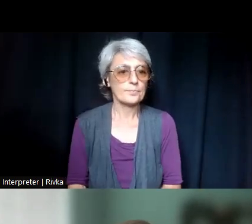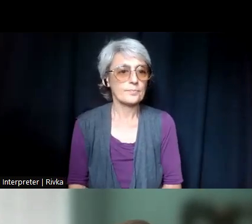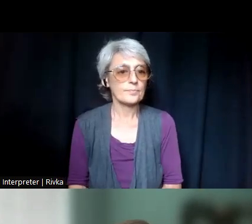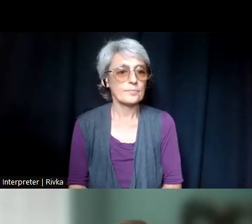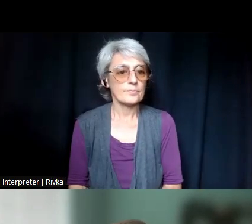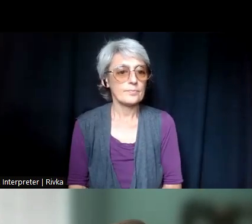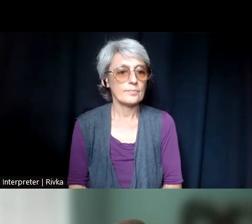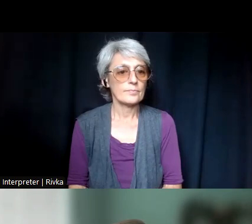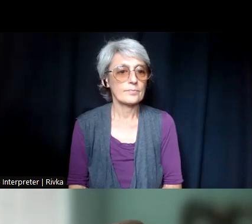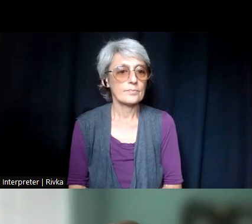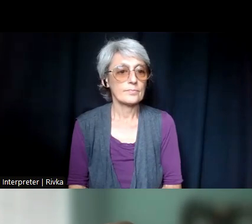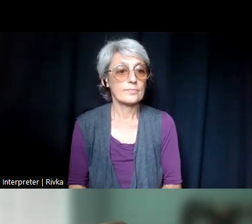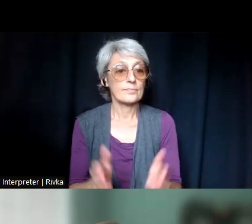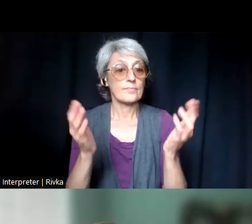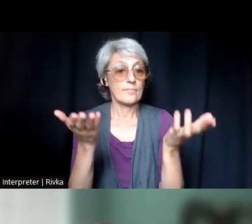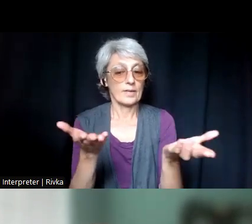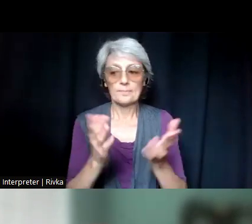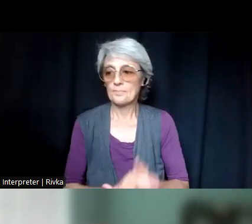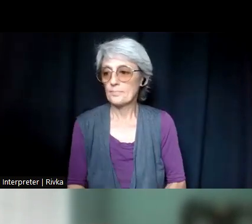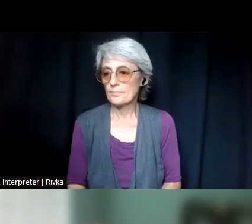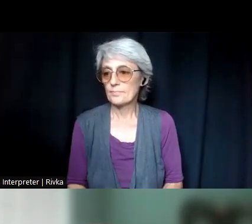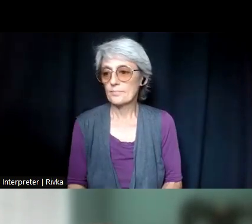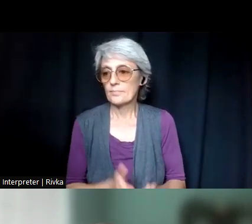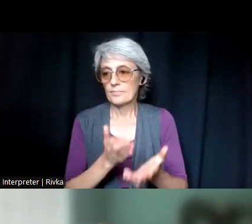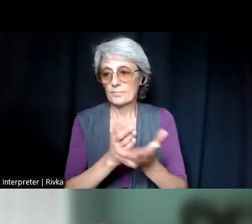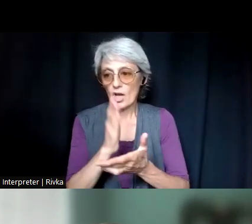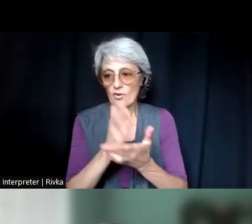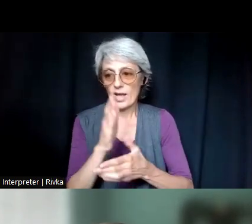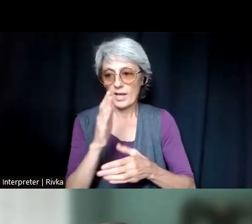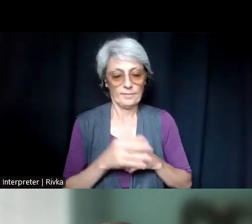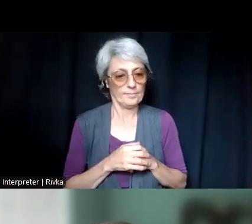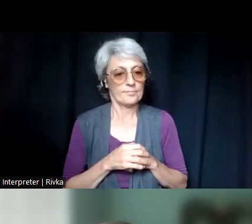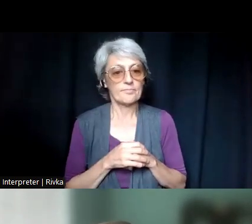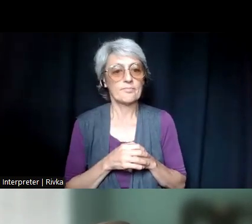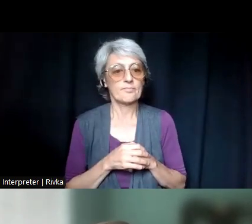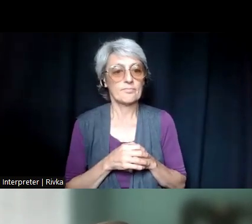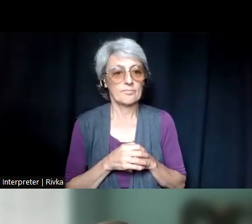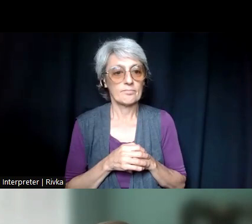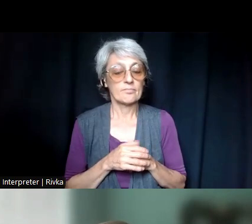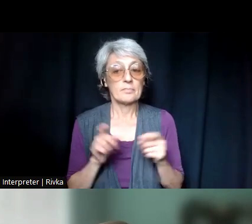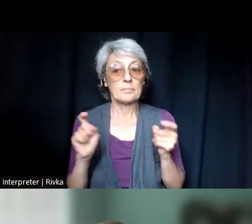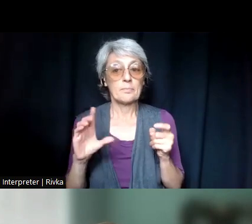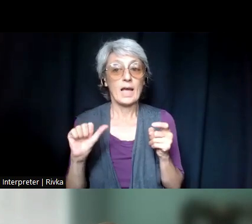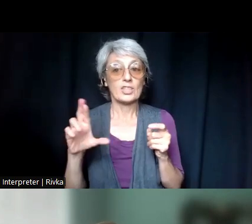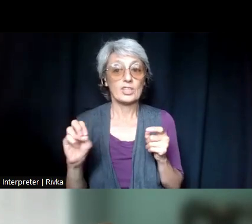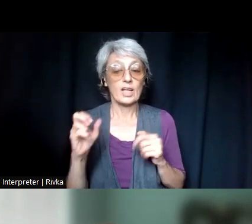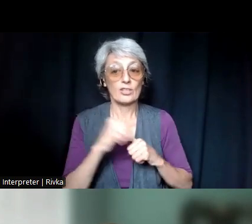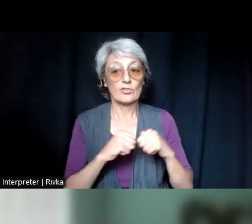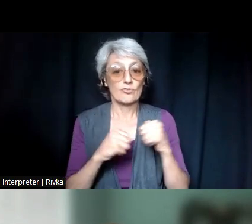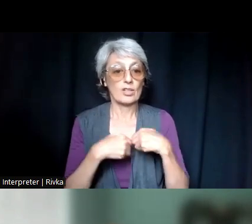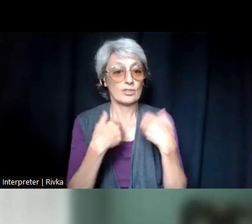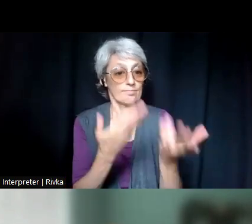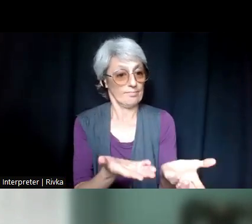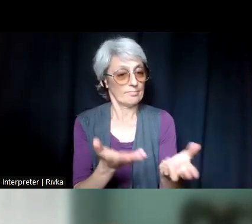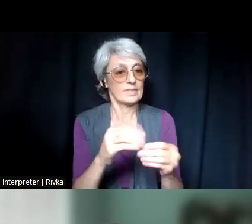Next slide, please. All right. To give you an overview of what the managed care structure looks like in